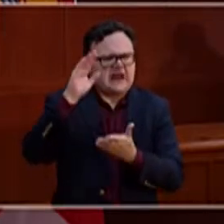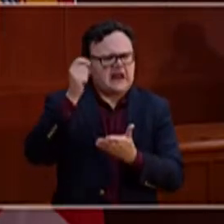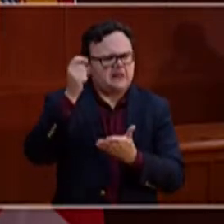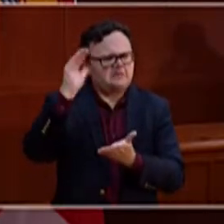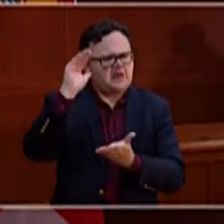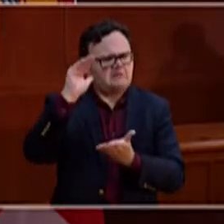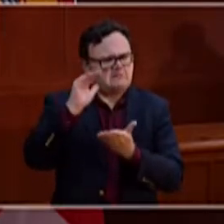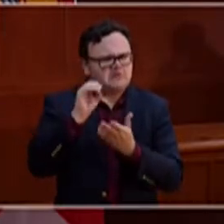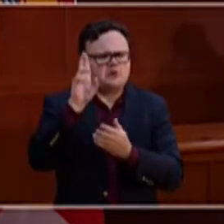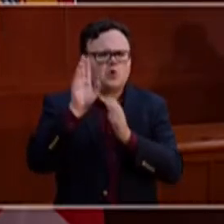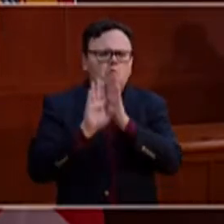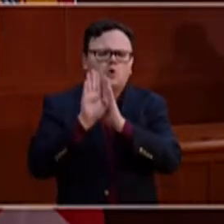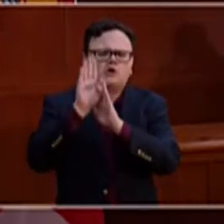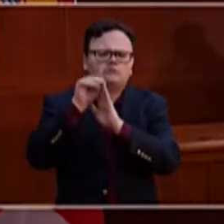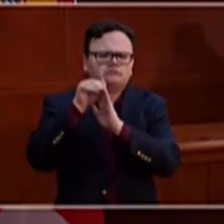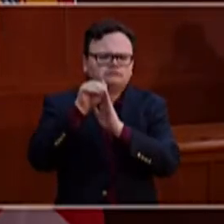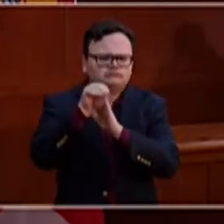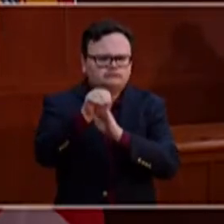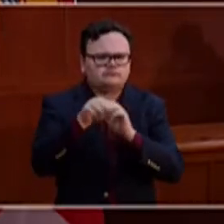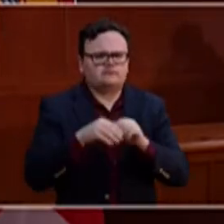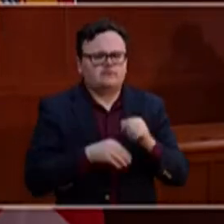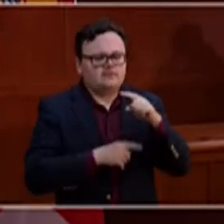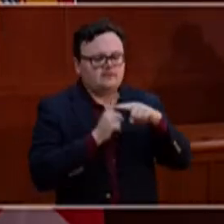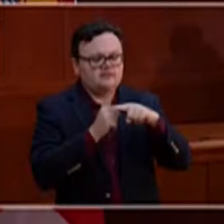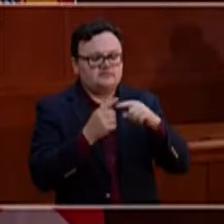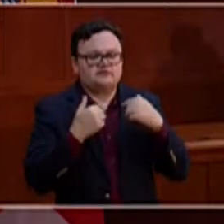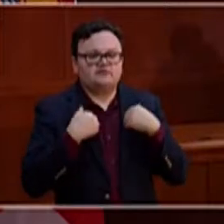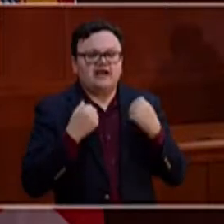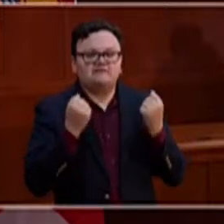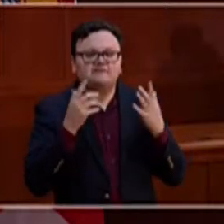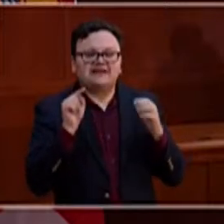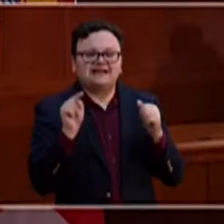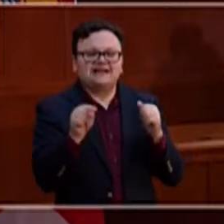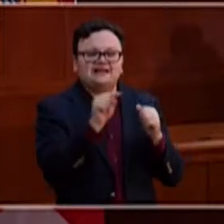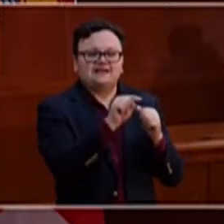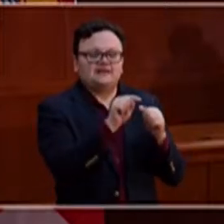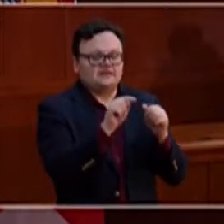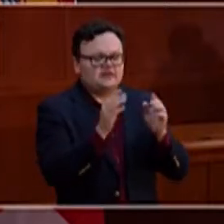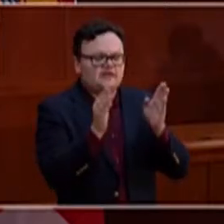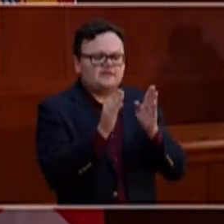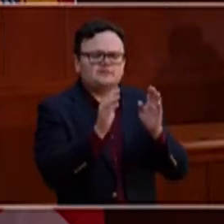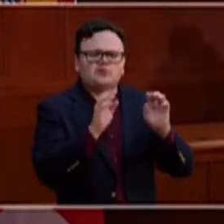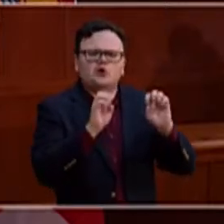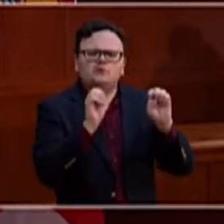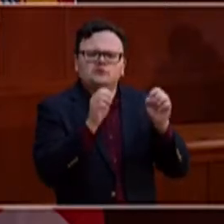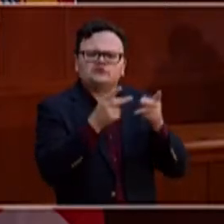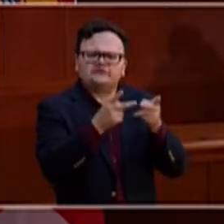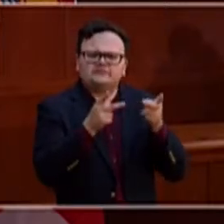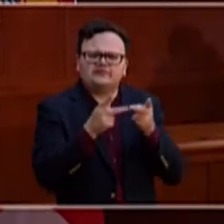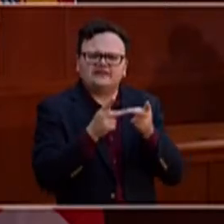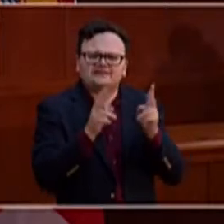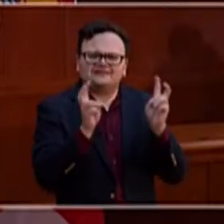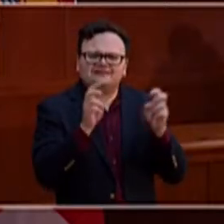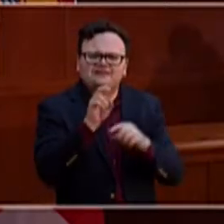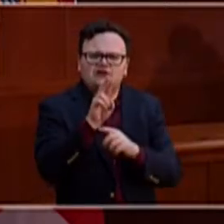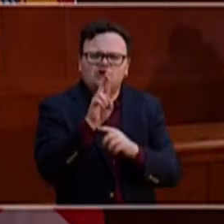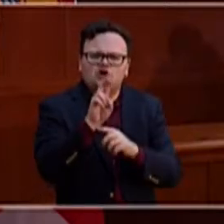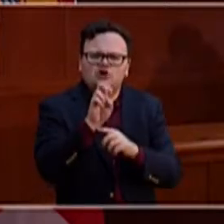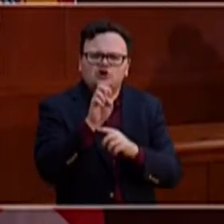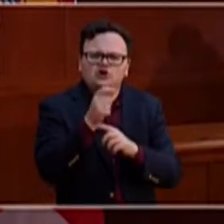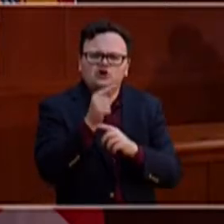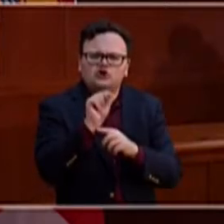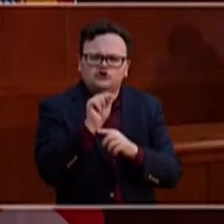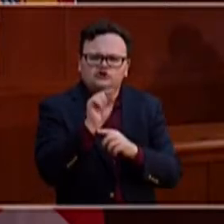have hundreds of physician offices and urgent care centers that are seeing patients every day. We're trying to do more testing in the